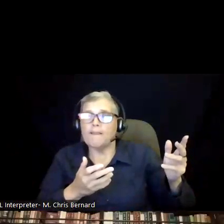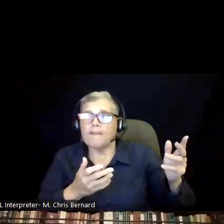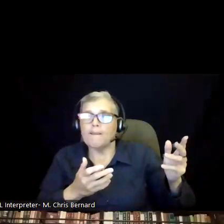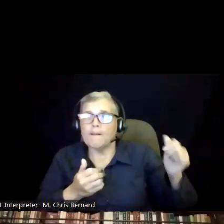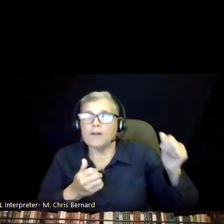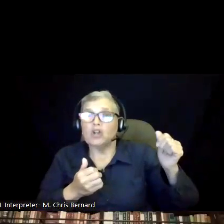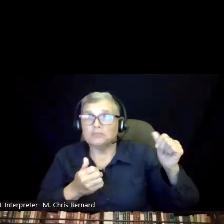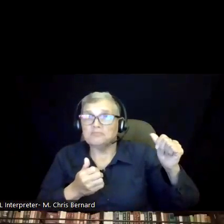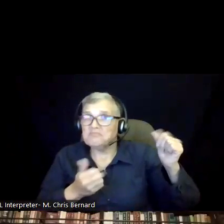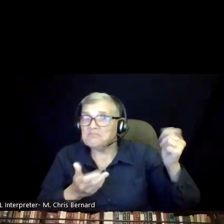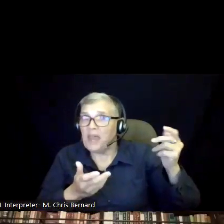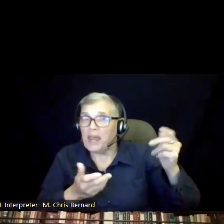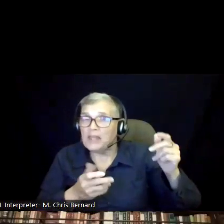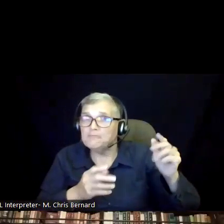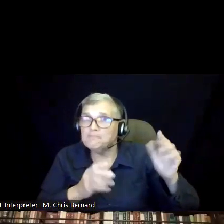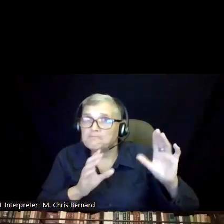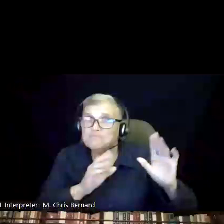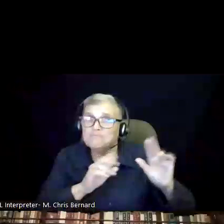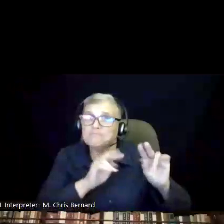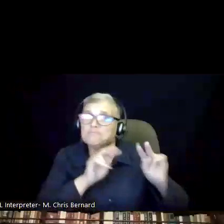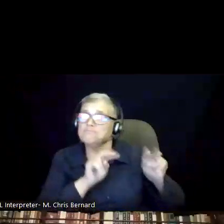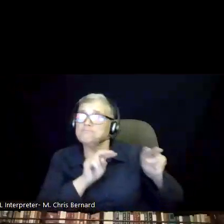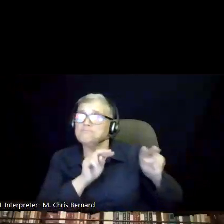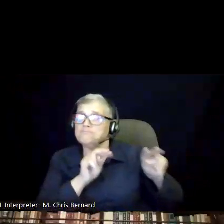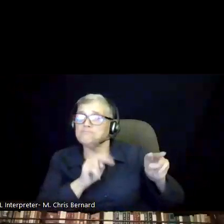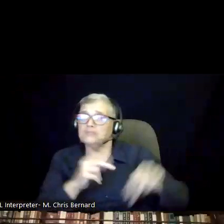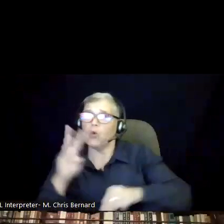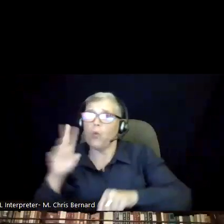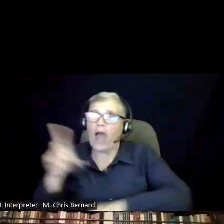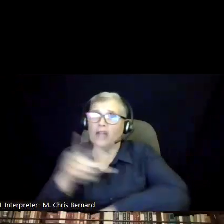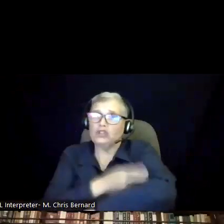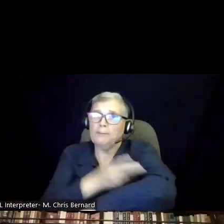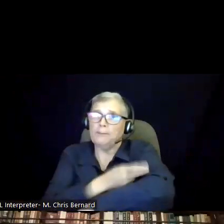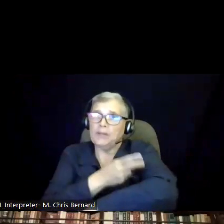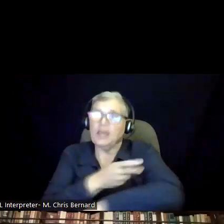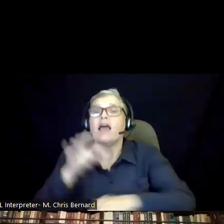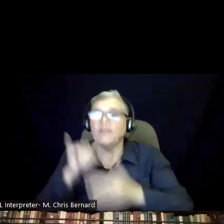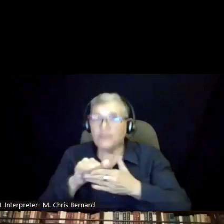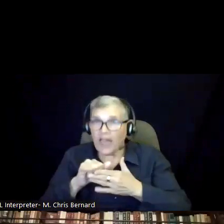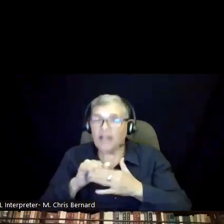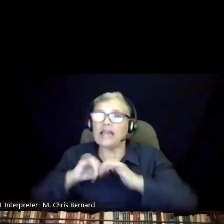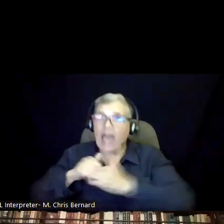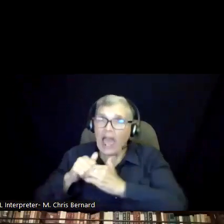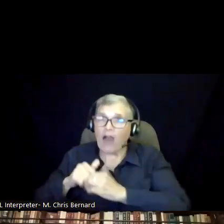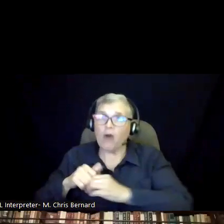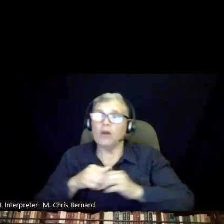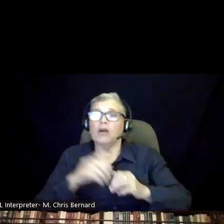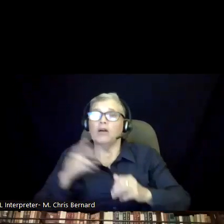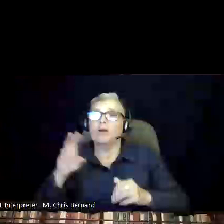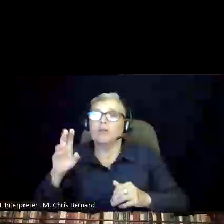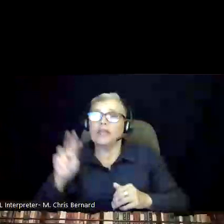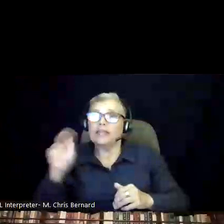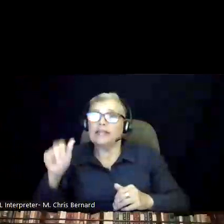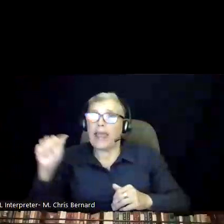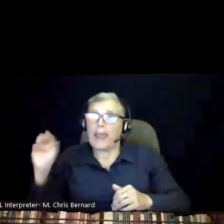And it's important because this is a tangible evolution of the North American model of wildlife conservation. This is